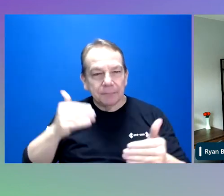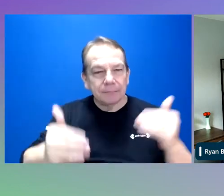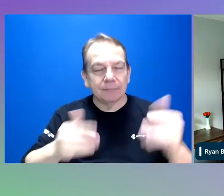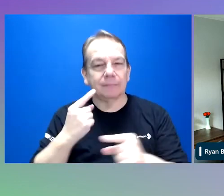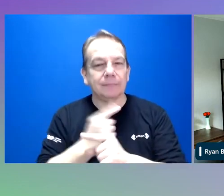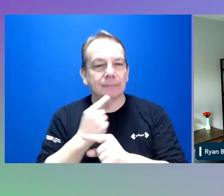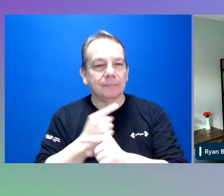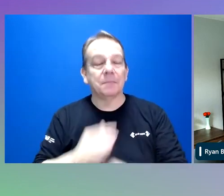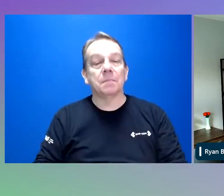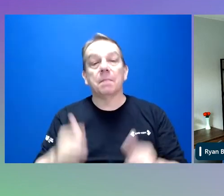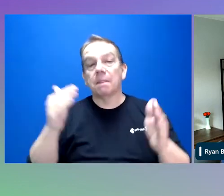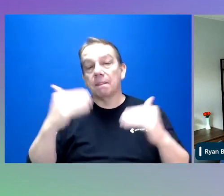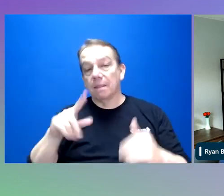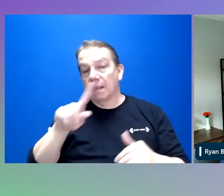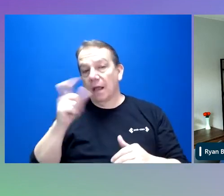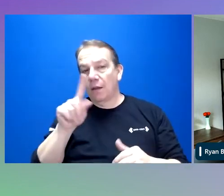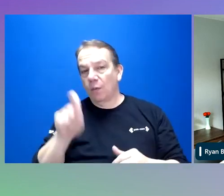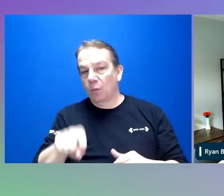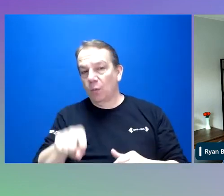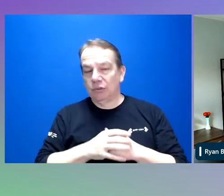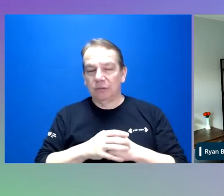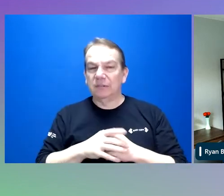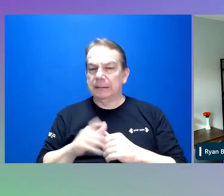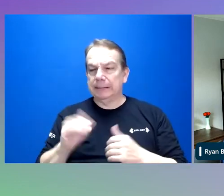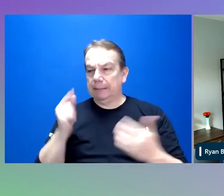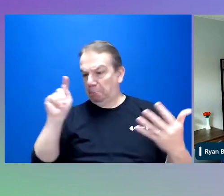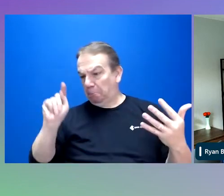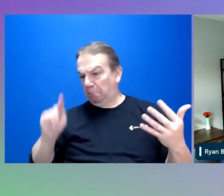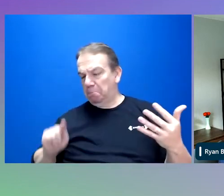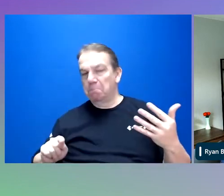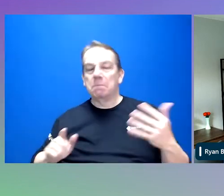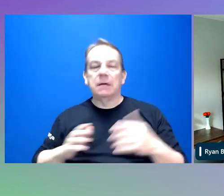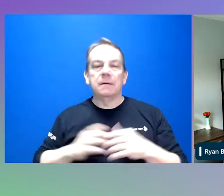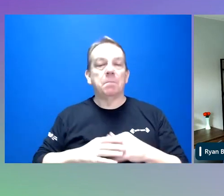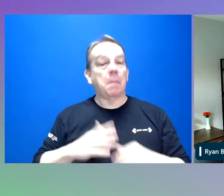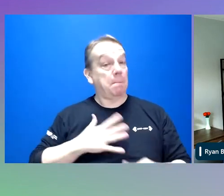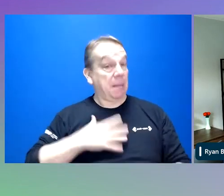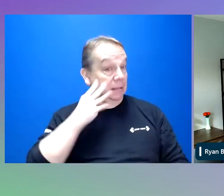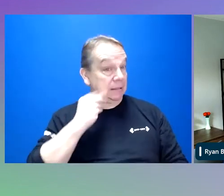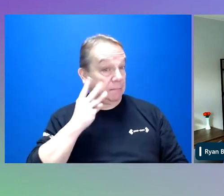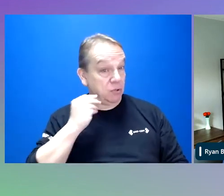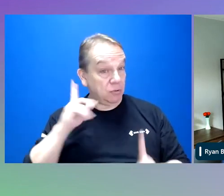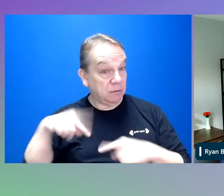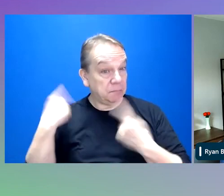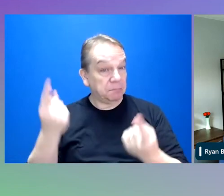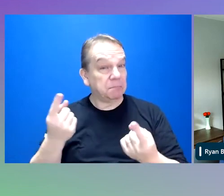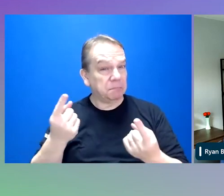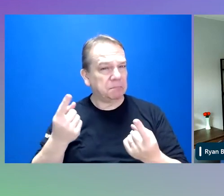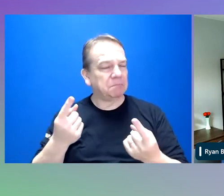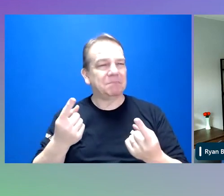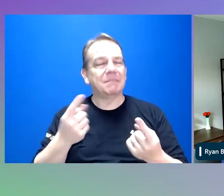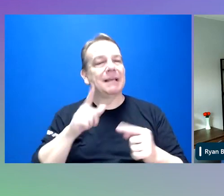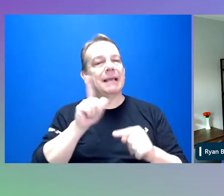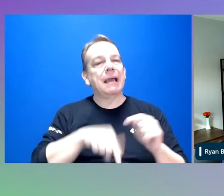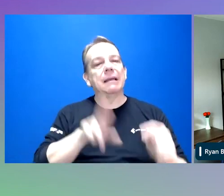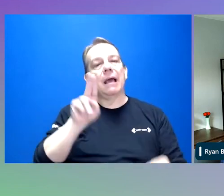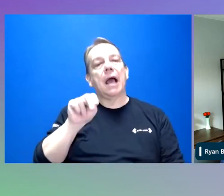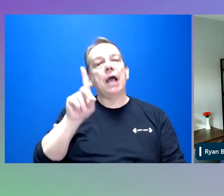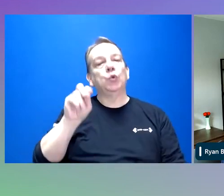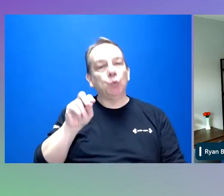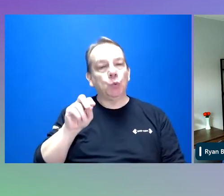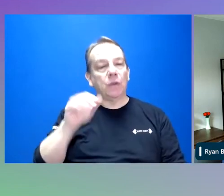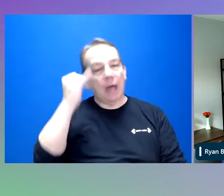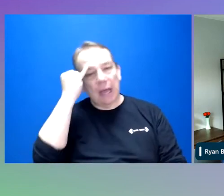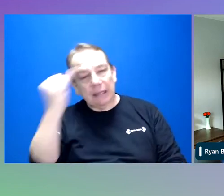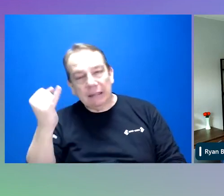much. Another popular question here states, in my experience, it's difficult to undo the ideology and,